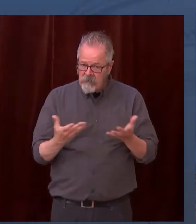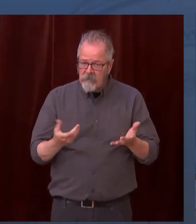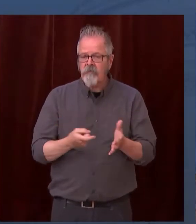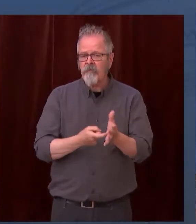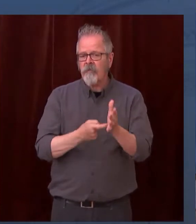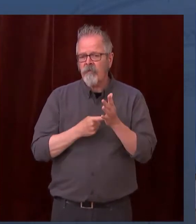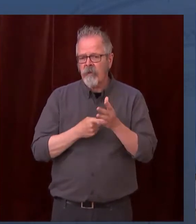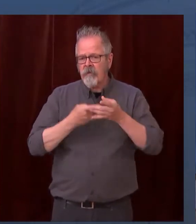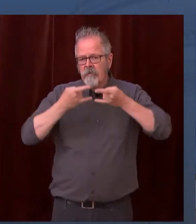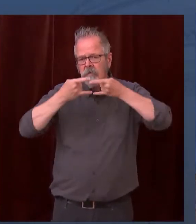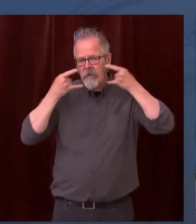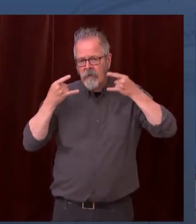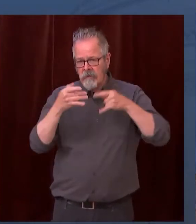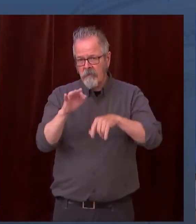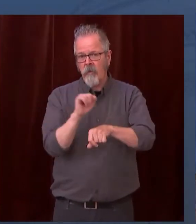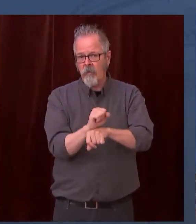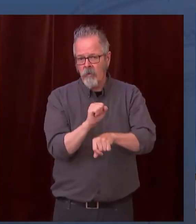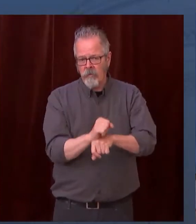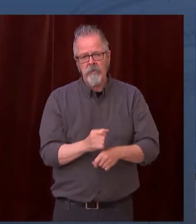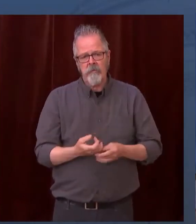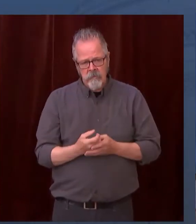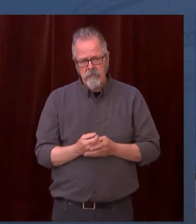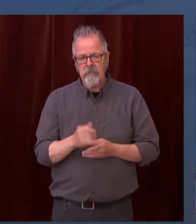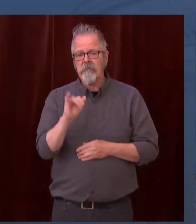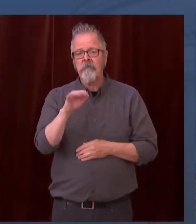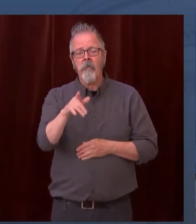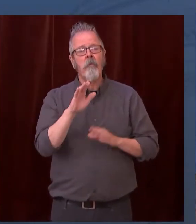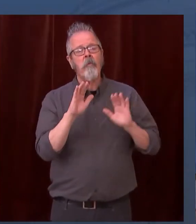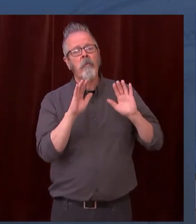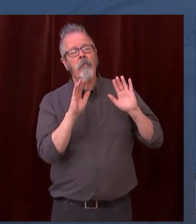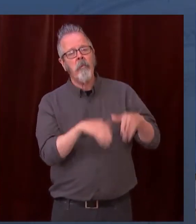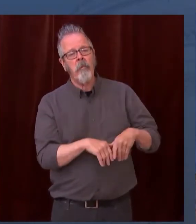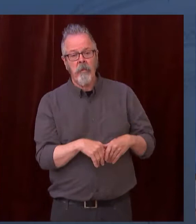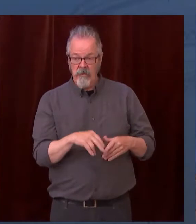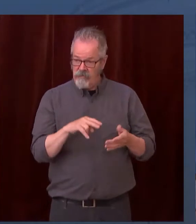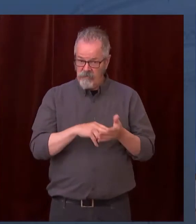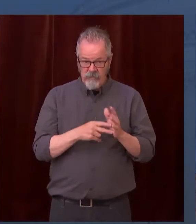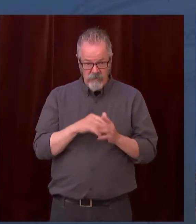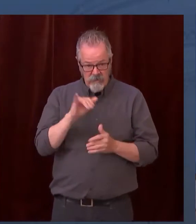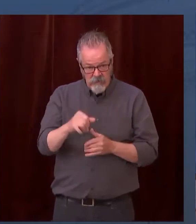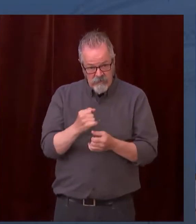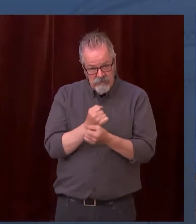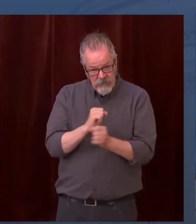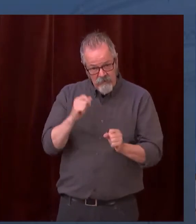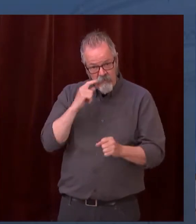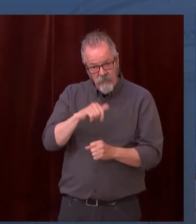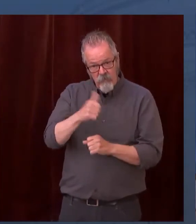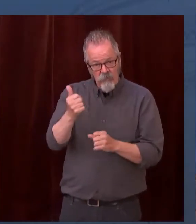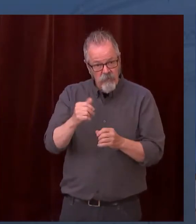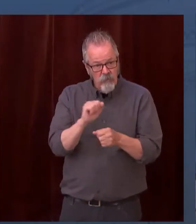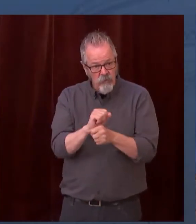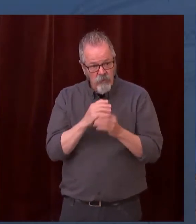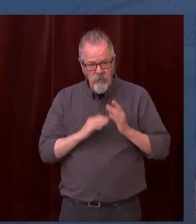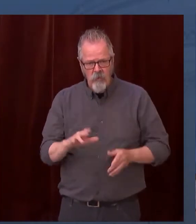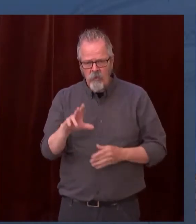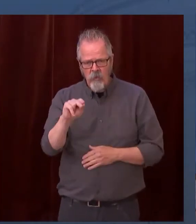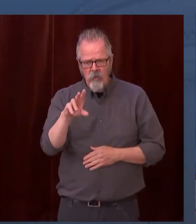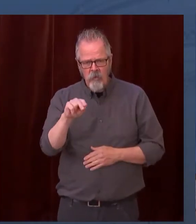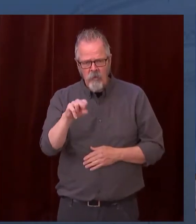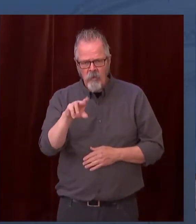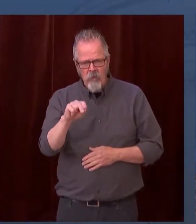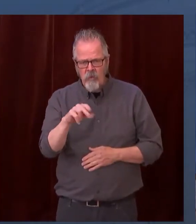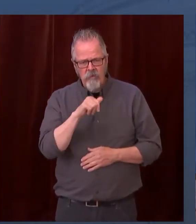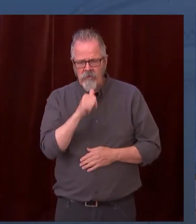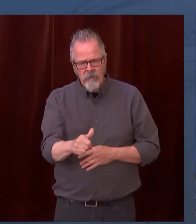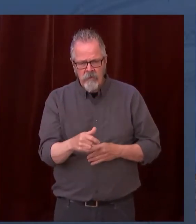mask. So we believe in protecting employees in our state, and this is another measure that really will make sure that